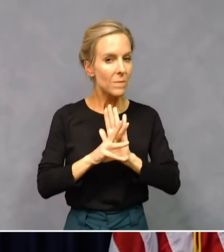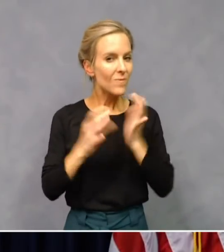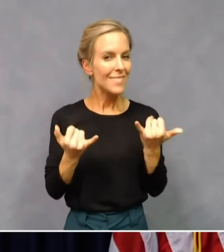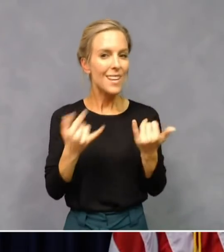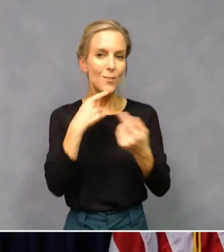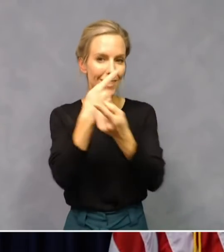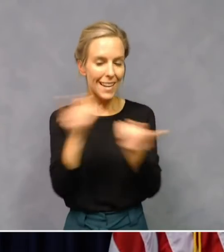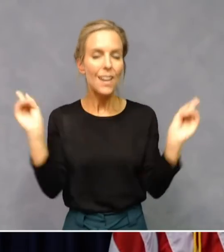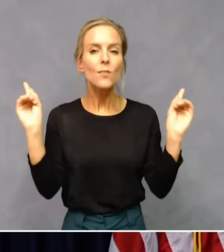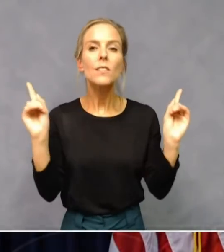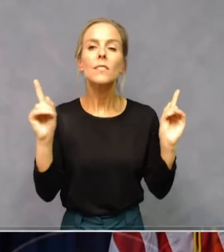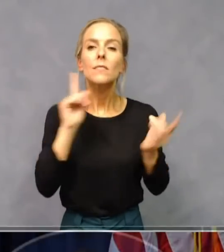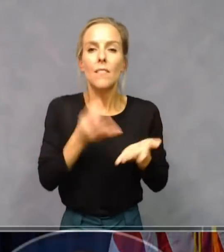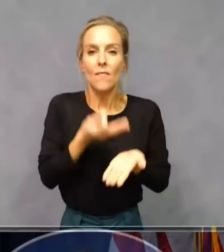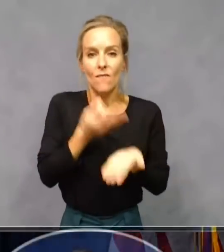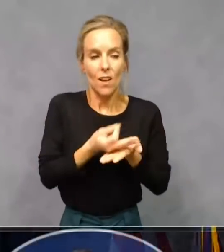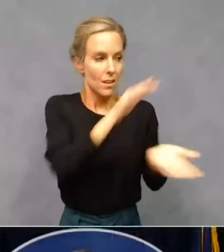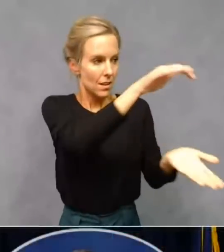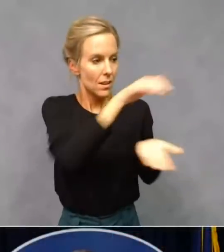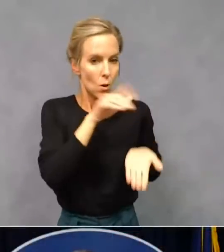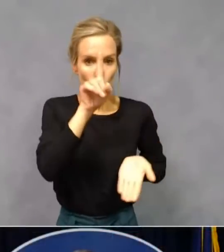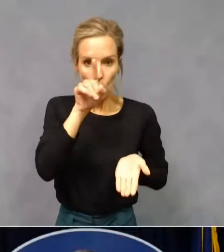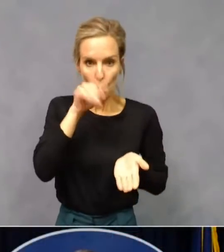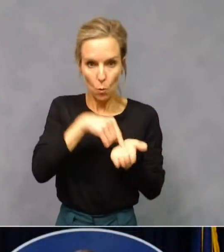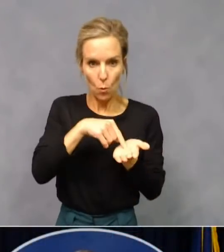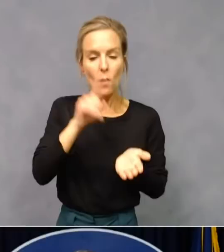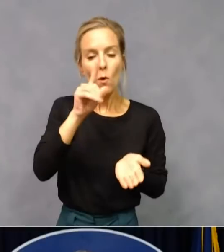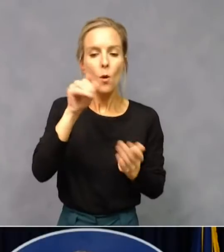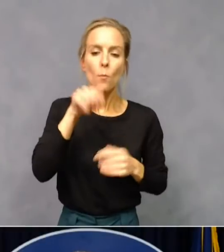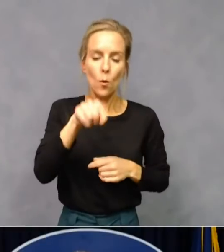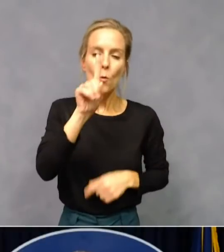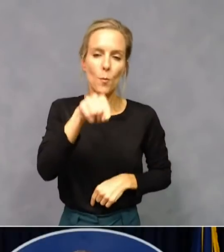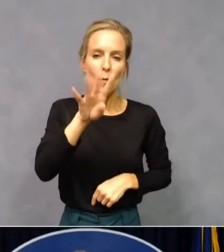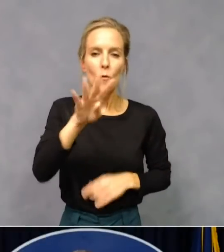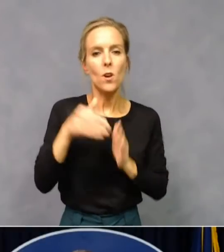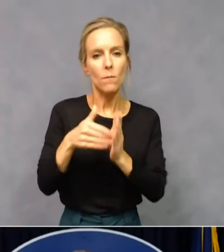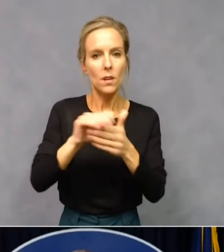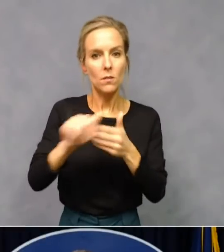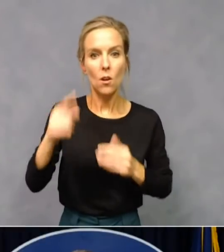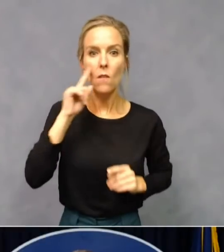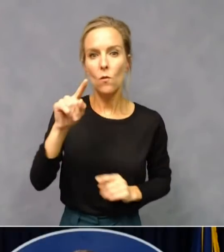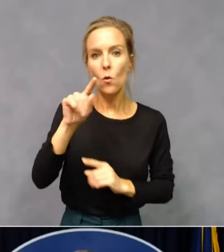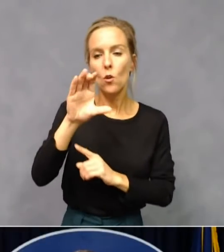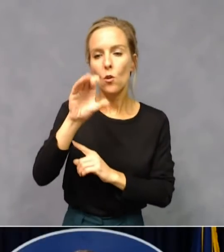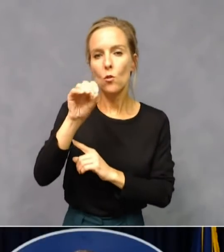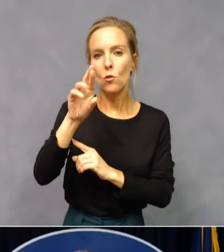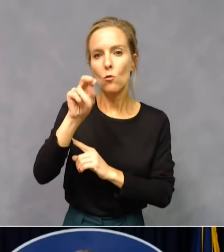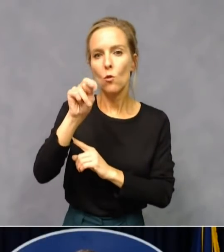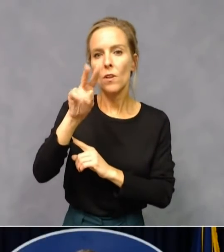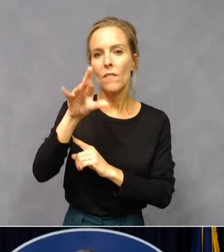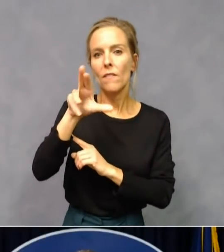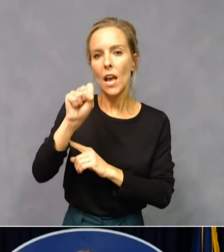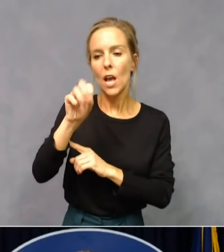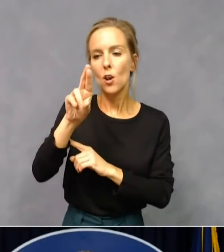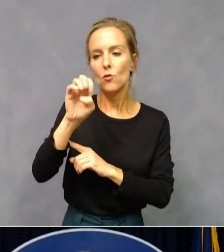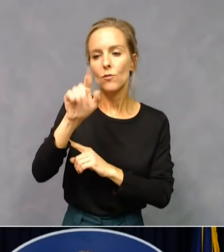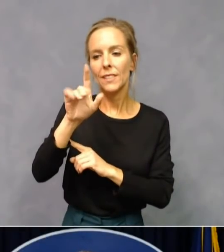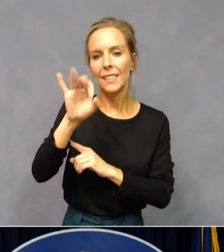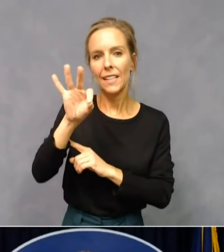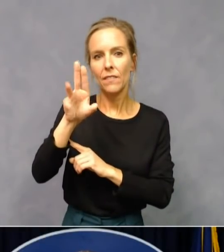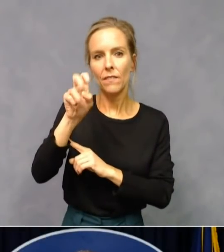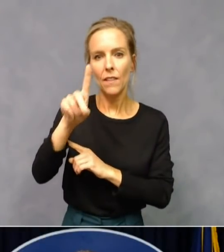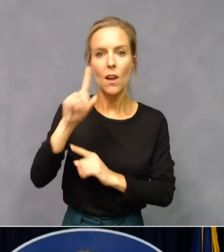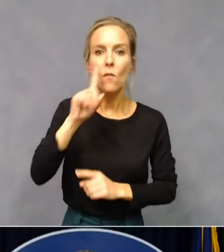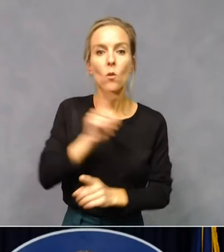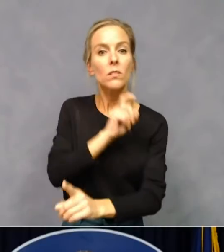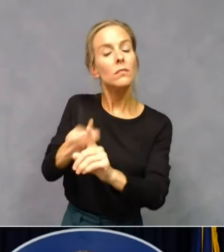funding, $1.4 million from the Coronavirus Relief Fund to three partners to the Cabinet for Health and Family Services. These